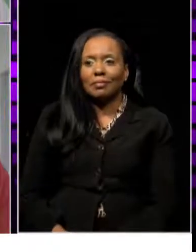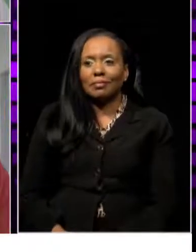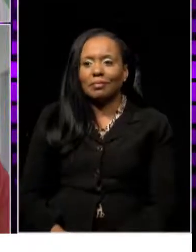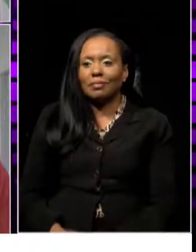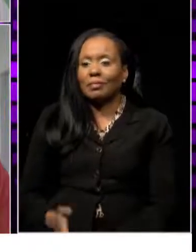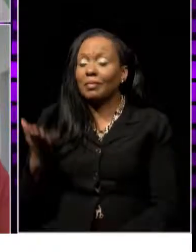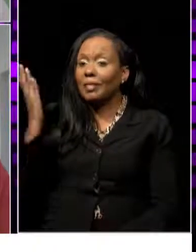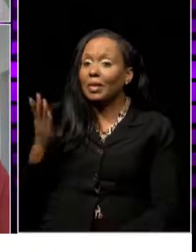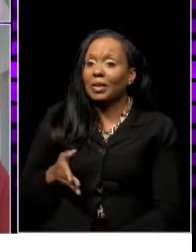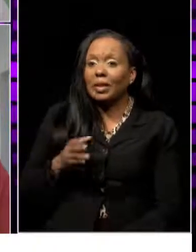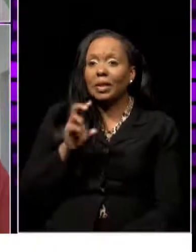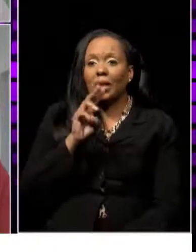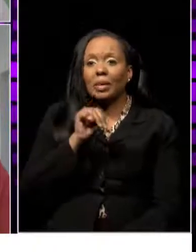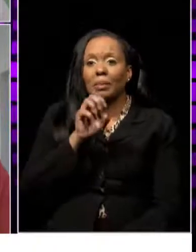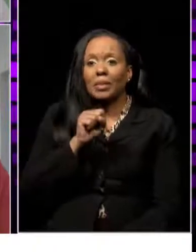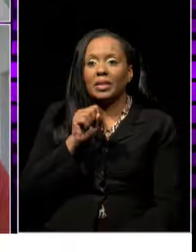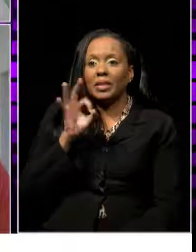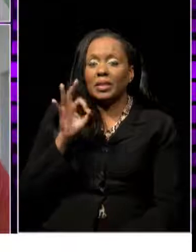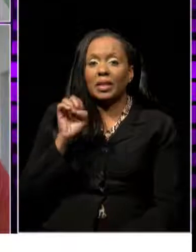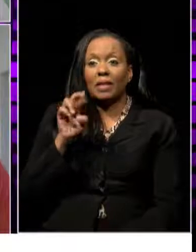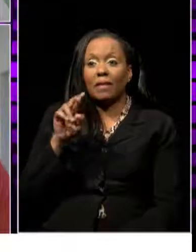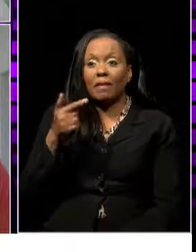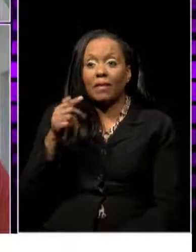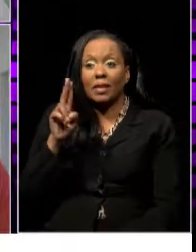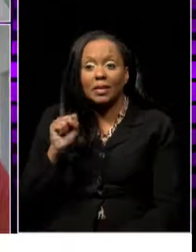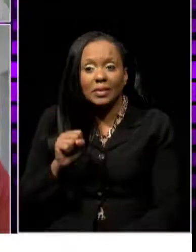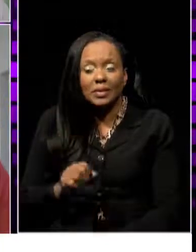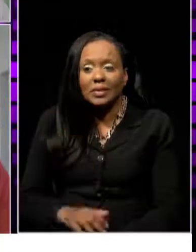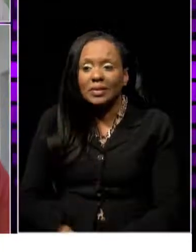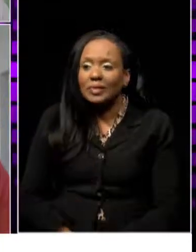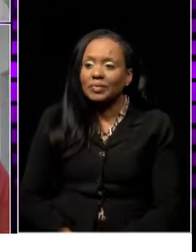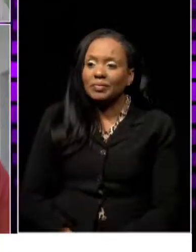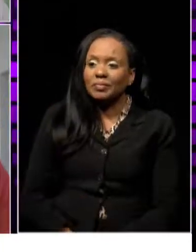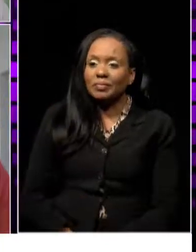Fergus, please. It's Fergus, sorry. Yes. Yes.